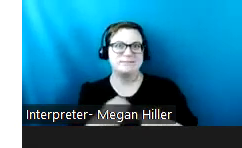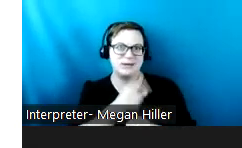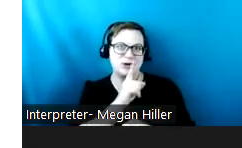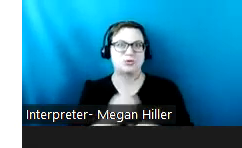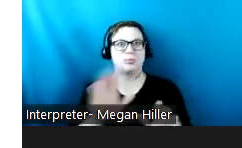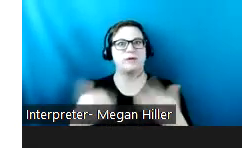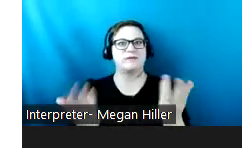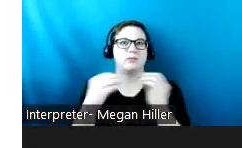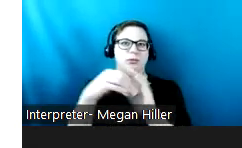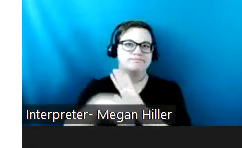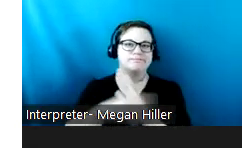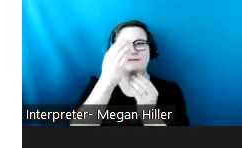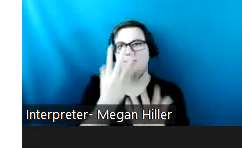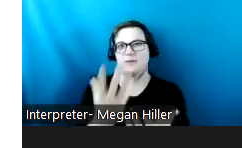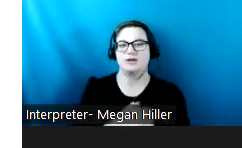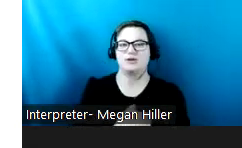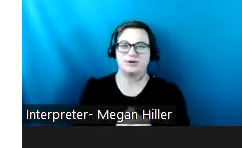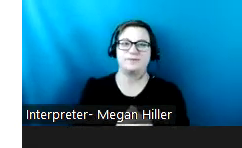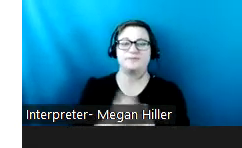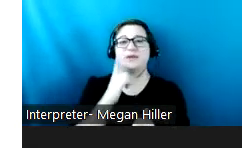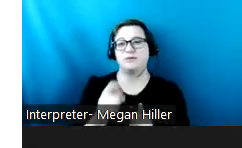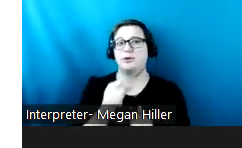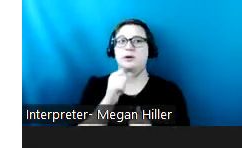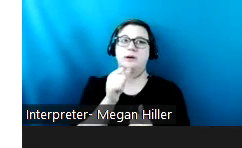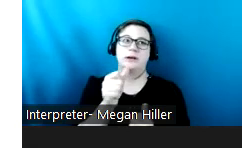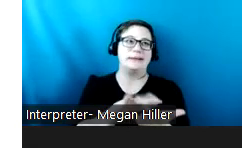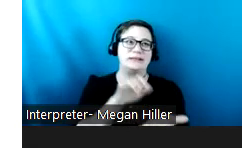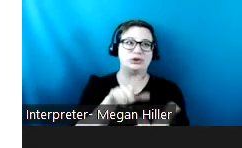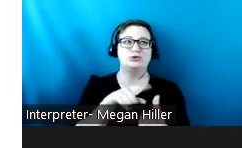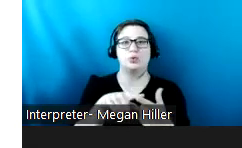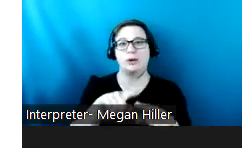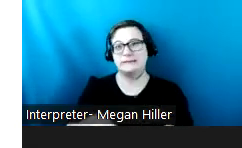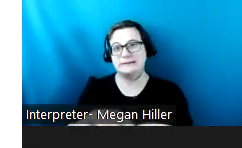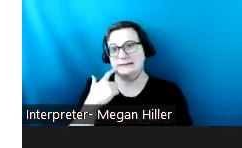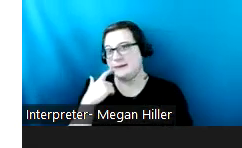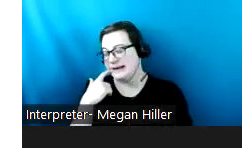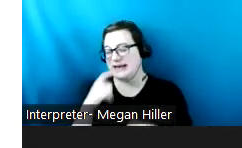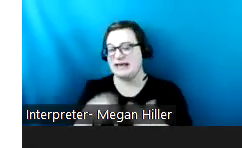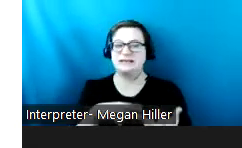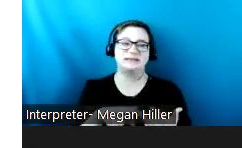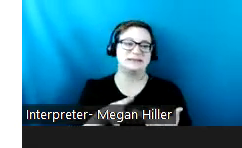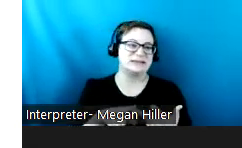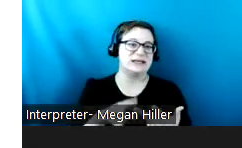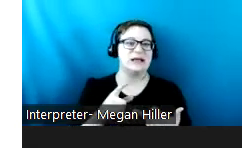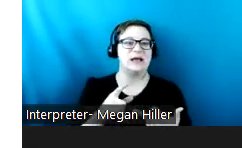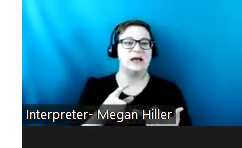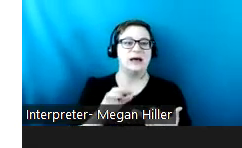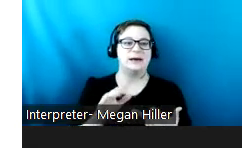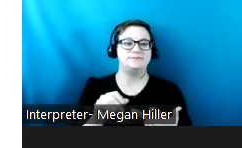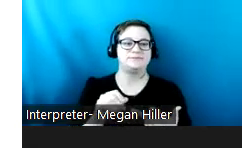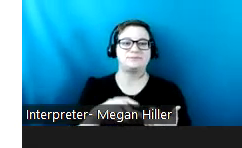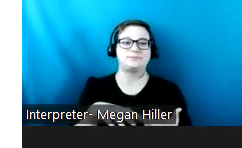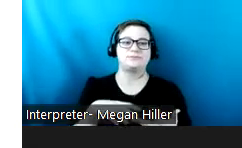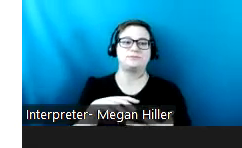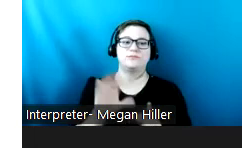out there. Substances of misuse and dependence, pharmacology of medications for opioid use disorder,